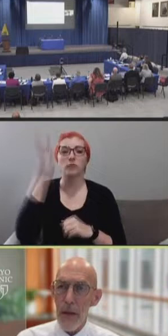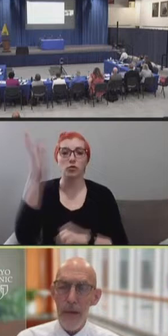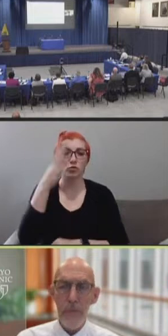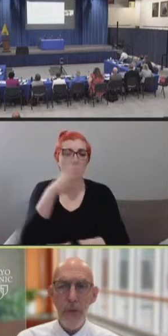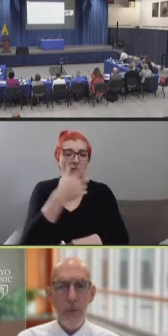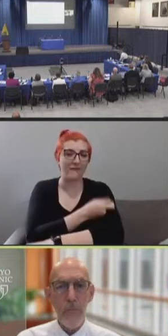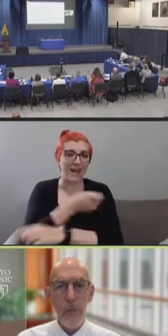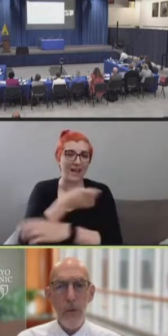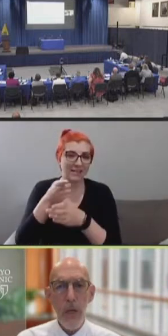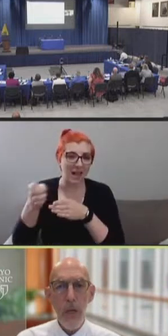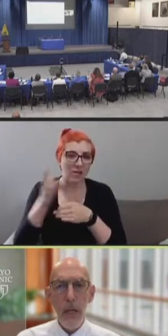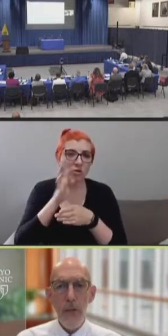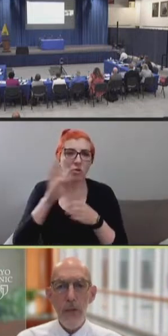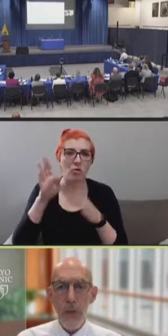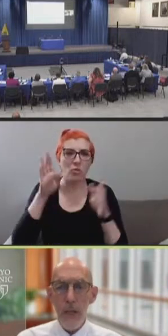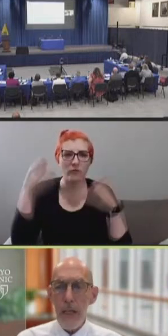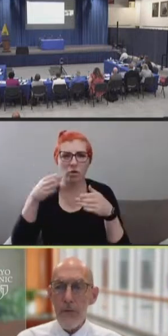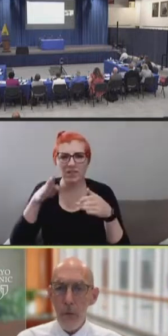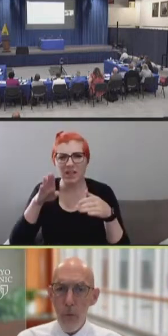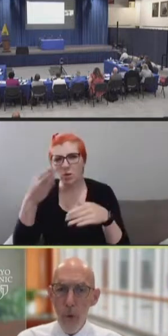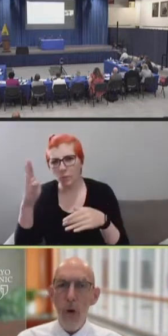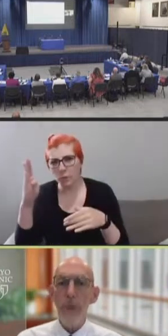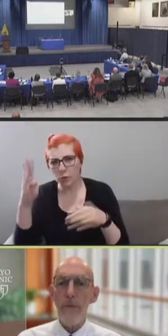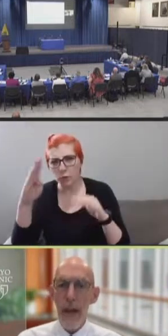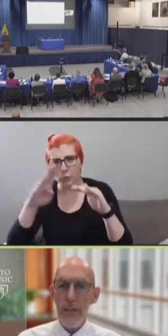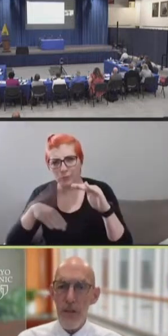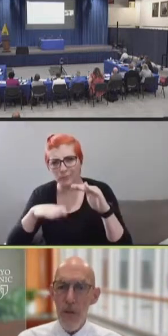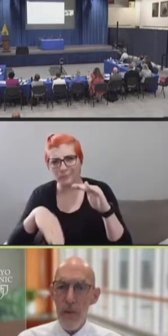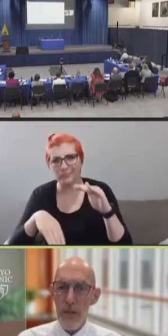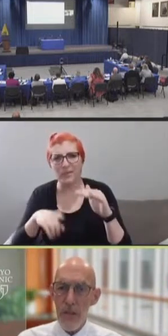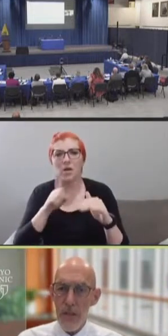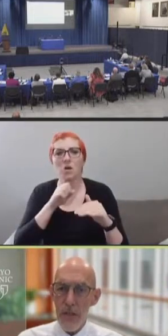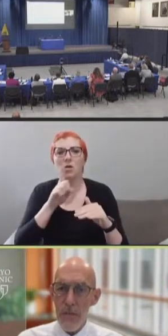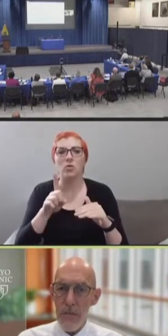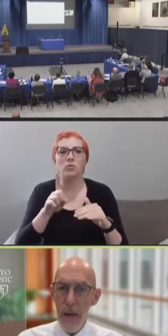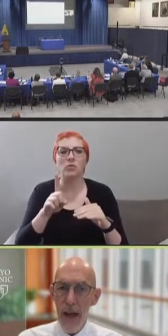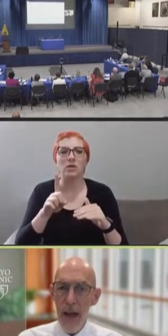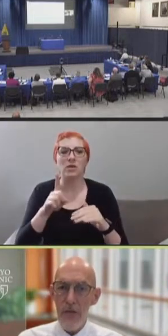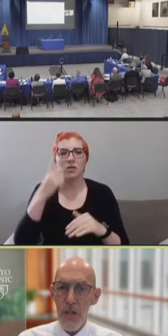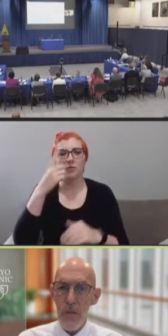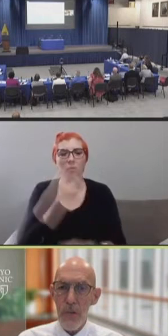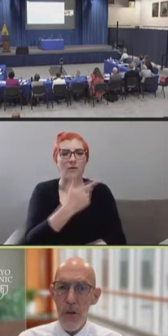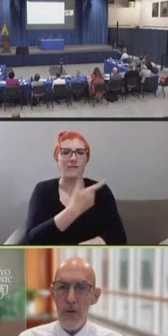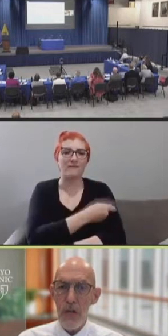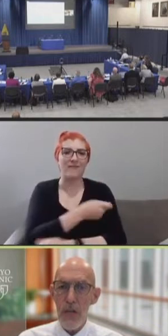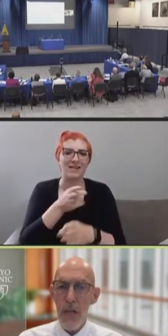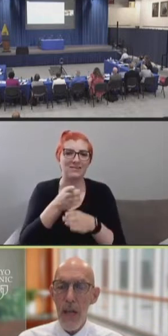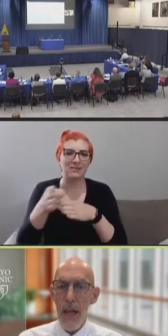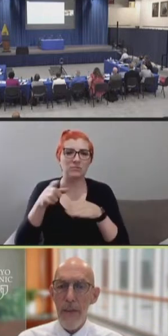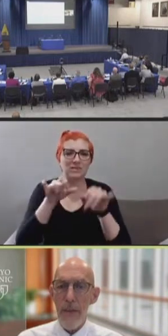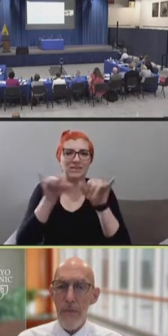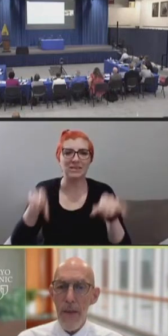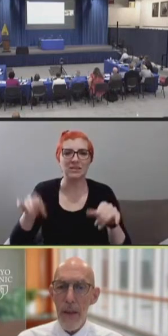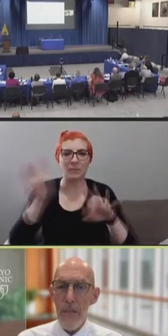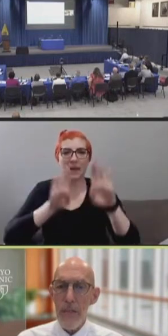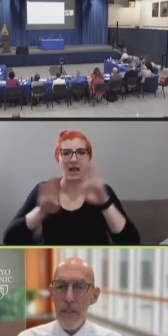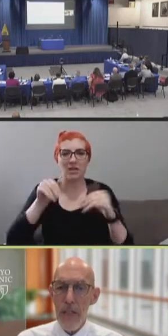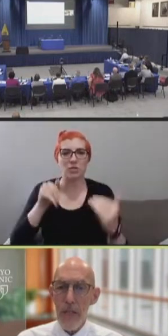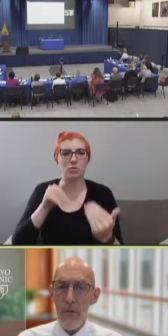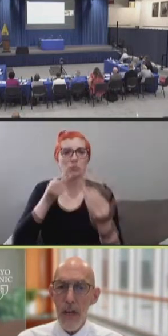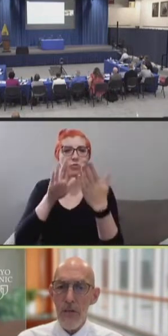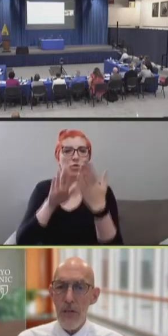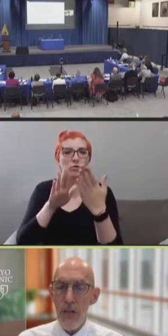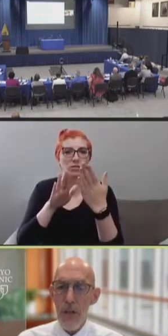on the bottom two in blue, is really toward vaccinomics and systems biology approaches and the development